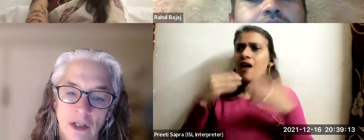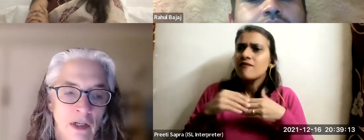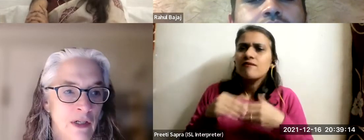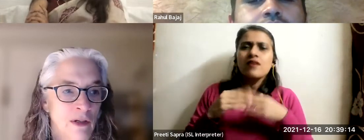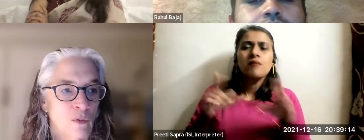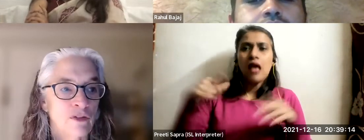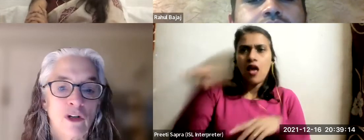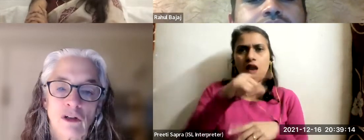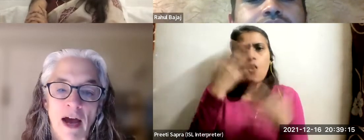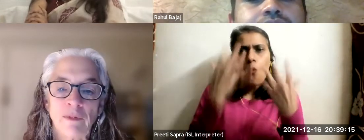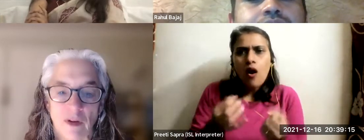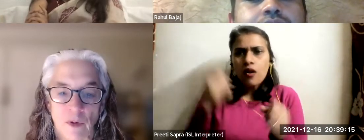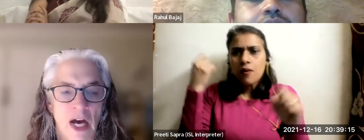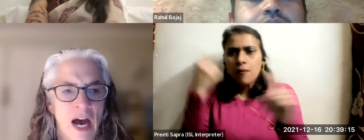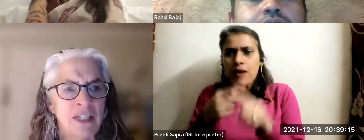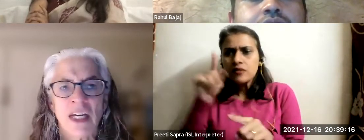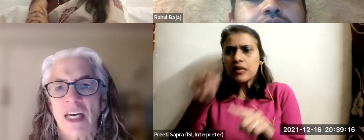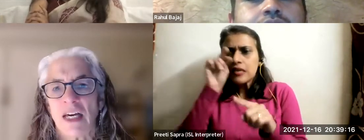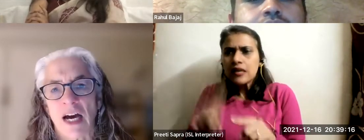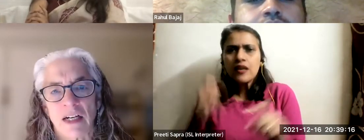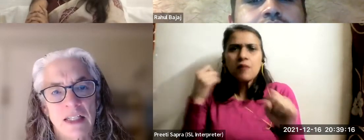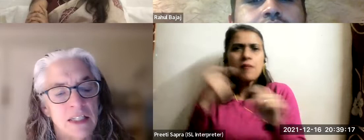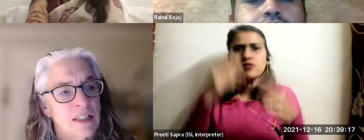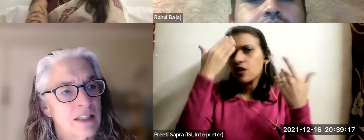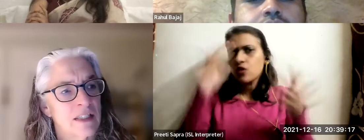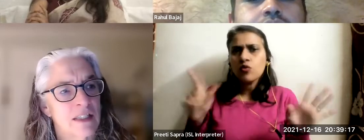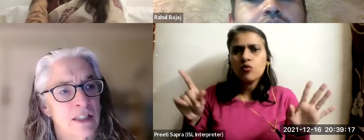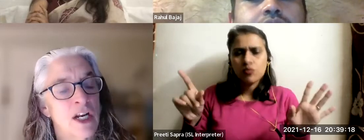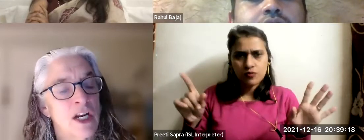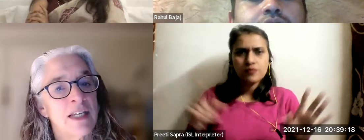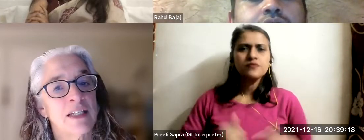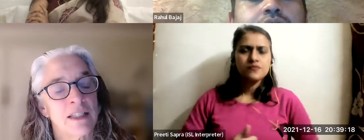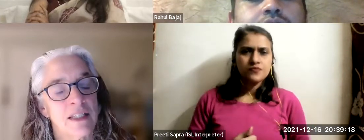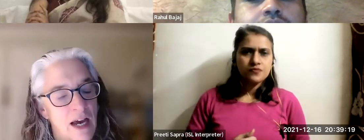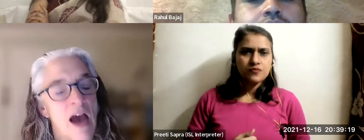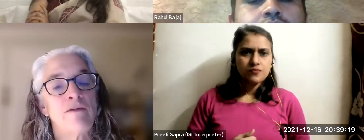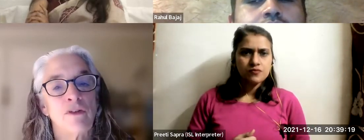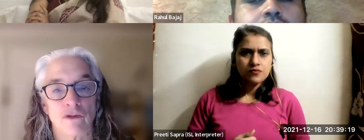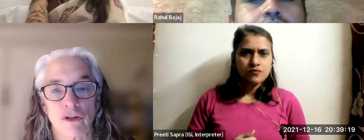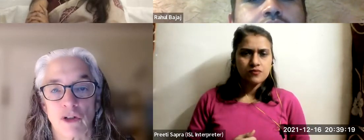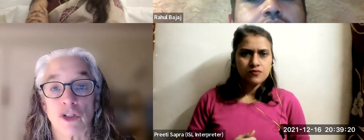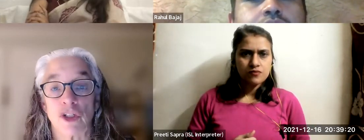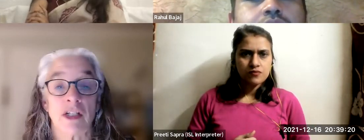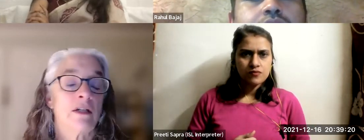gonna grab someone. I mean, in the United States, I've used